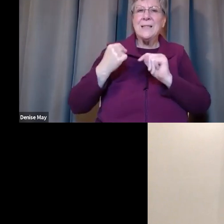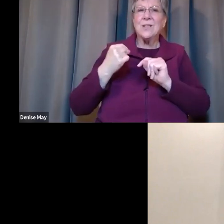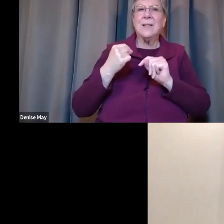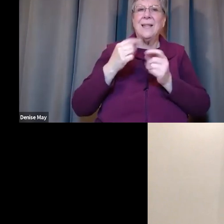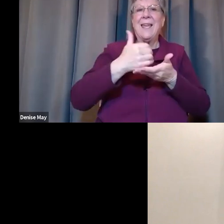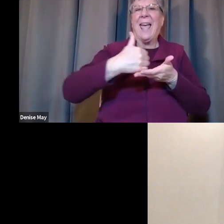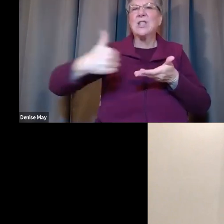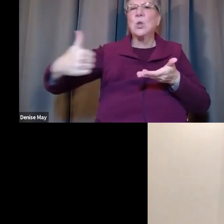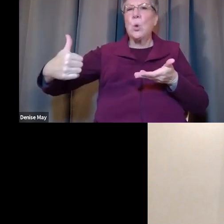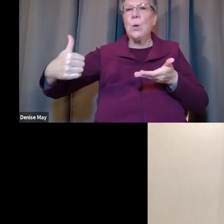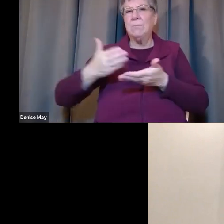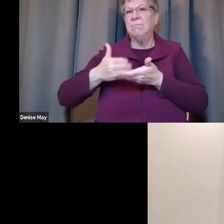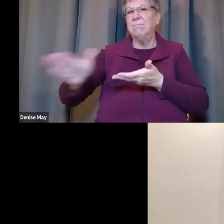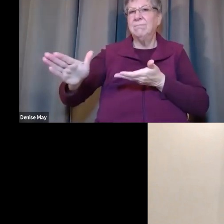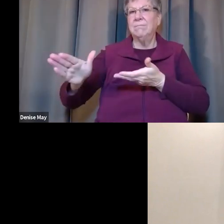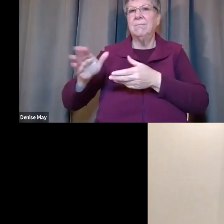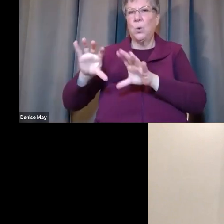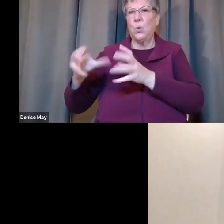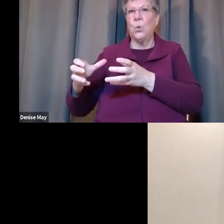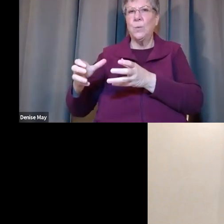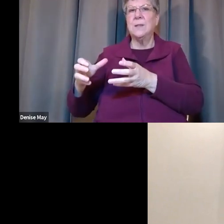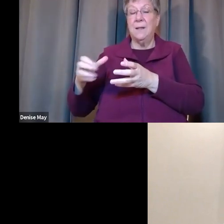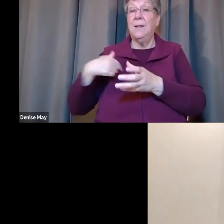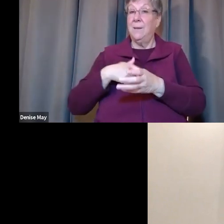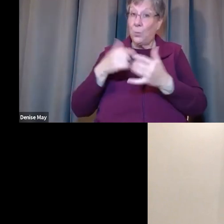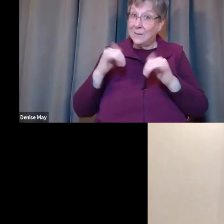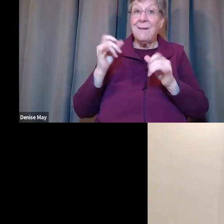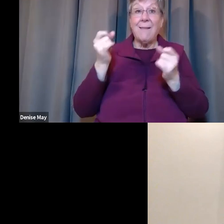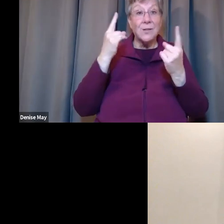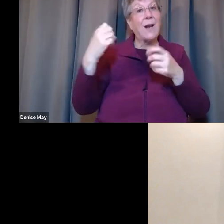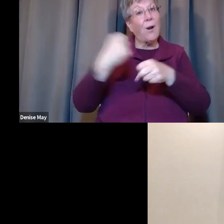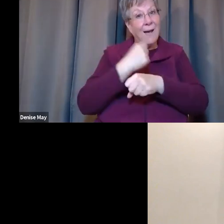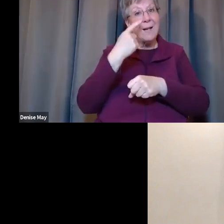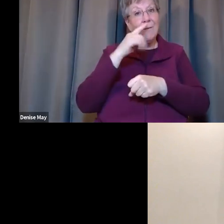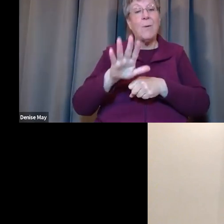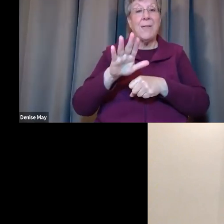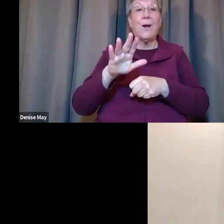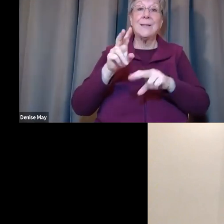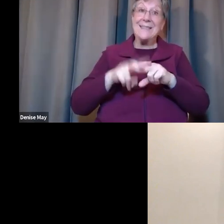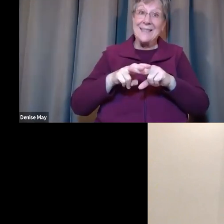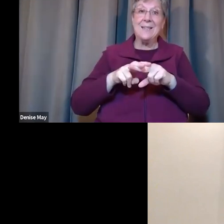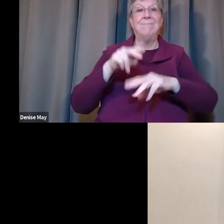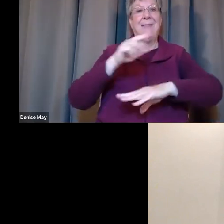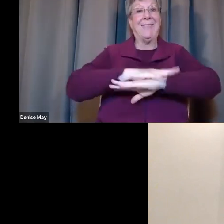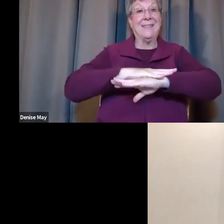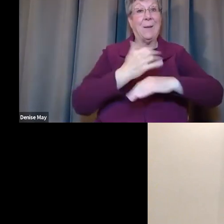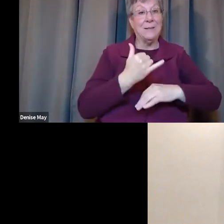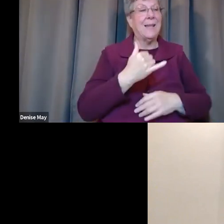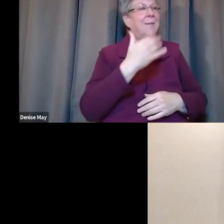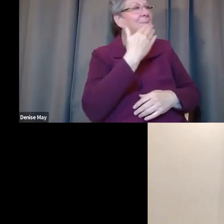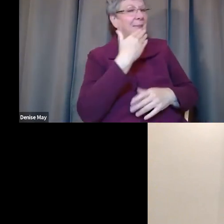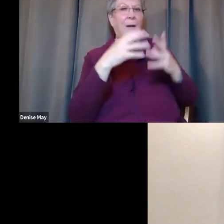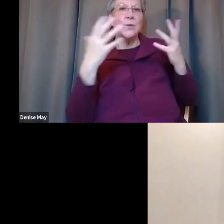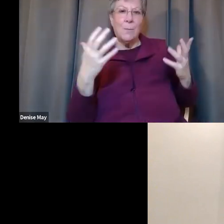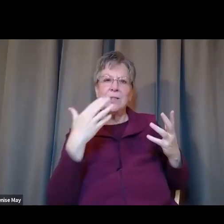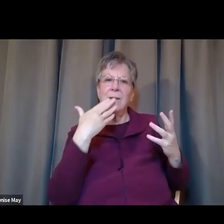groups of voters who we still understand are fighting for their seat at the table today. Yeah, well, thanks so much, everybody. And